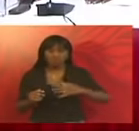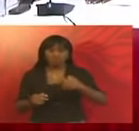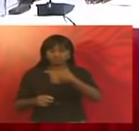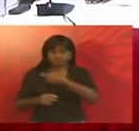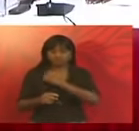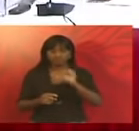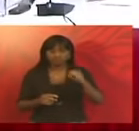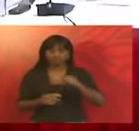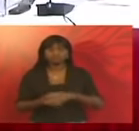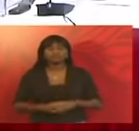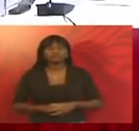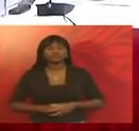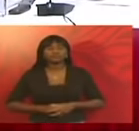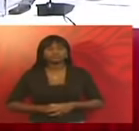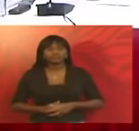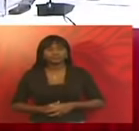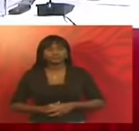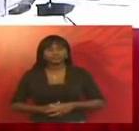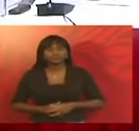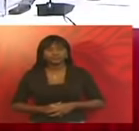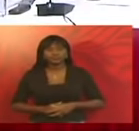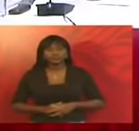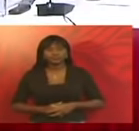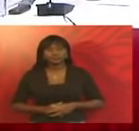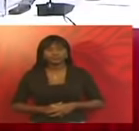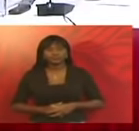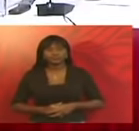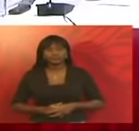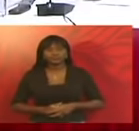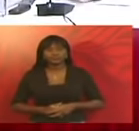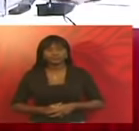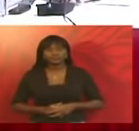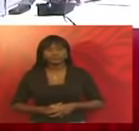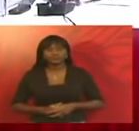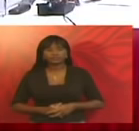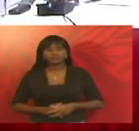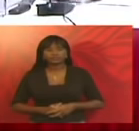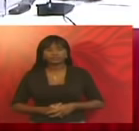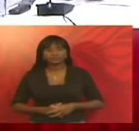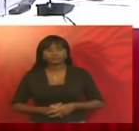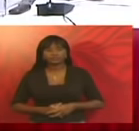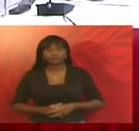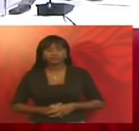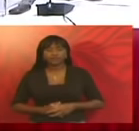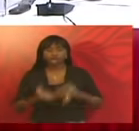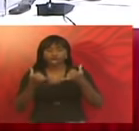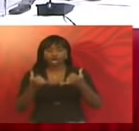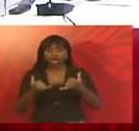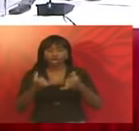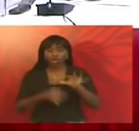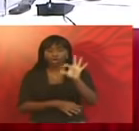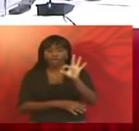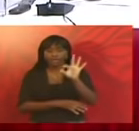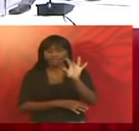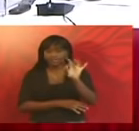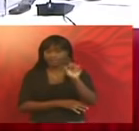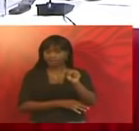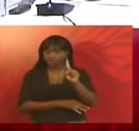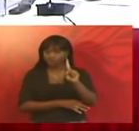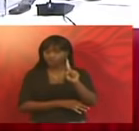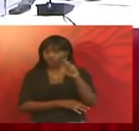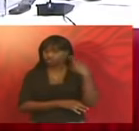Thank you very much. We now go to 98.1. Thank you very much. We now go to 98.1. Oh,